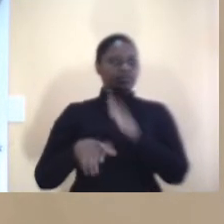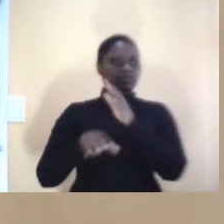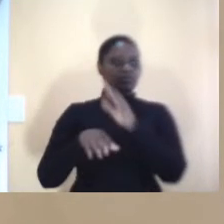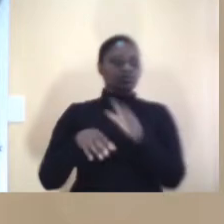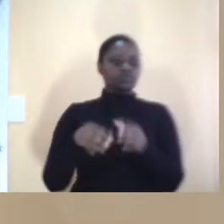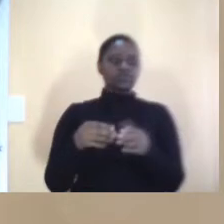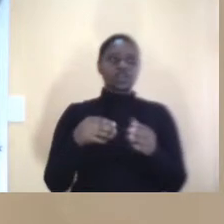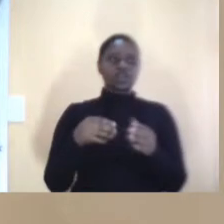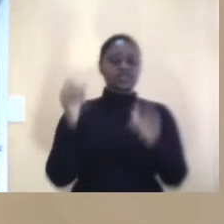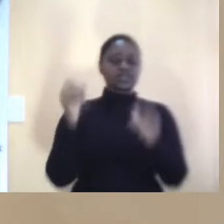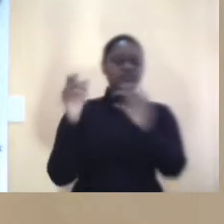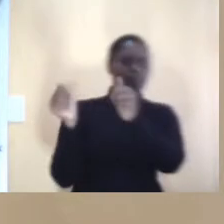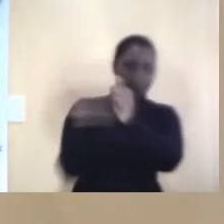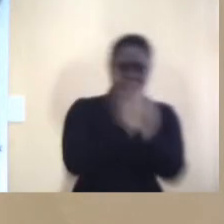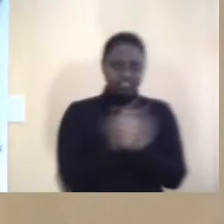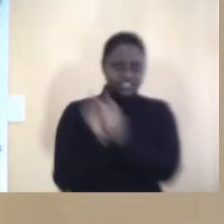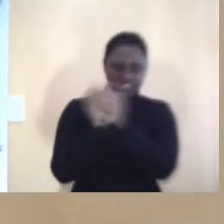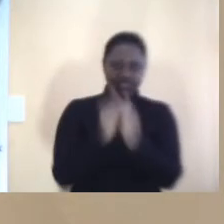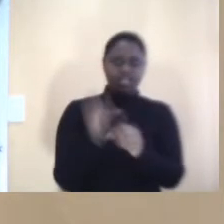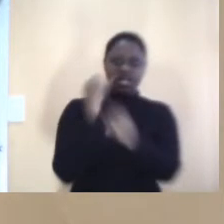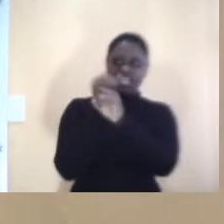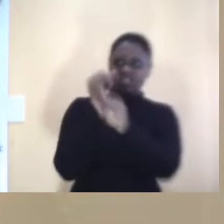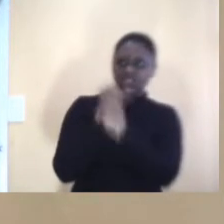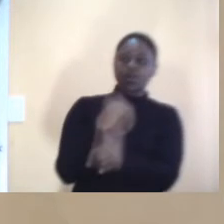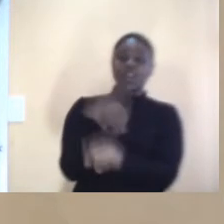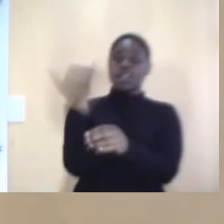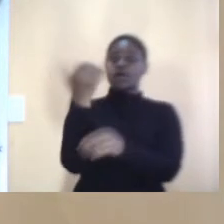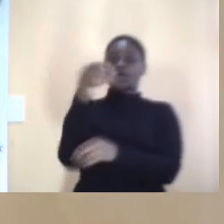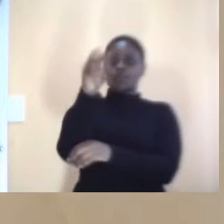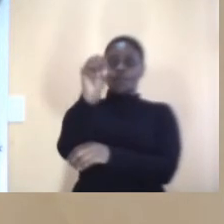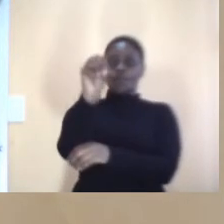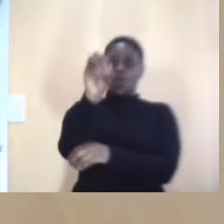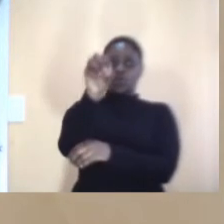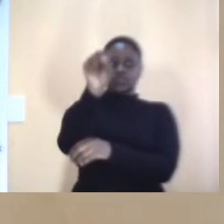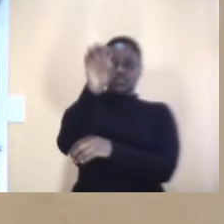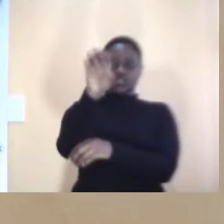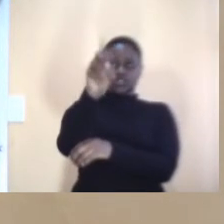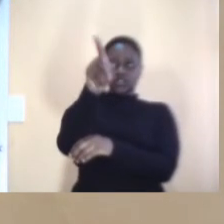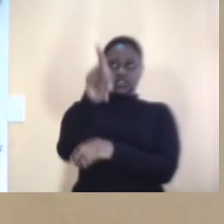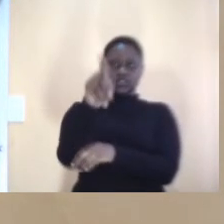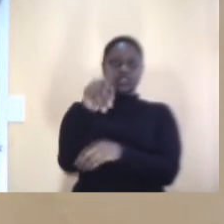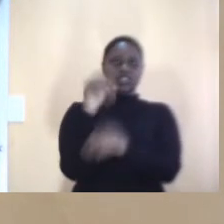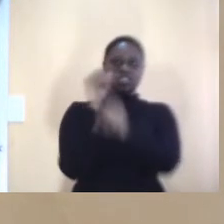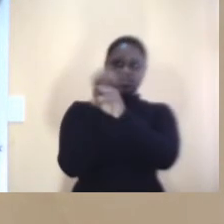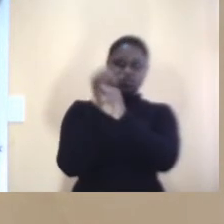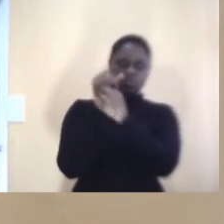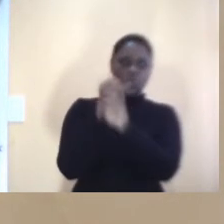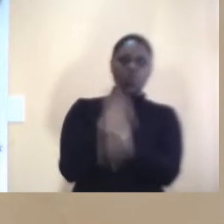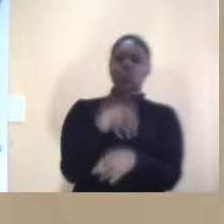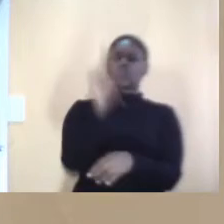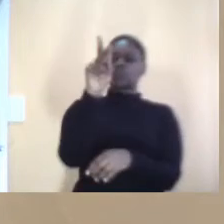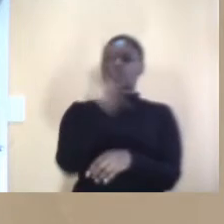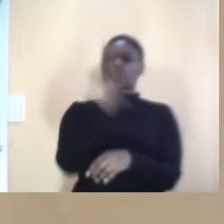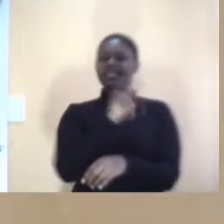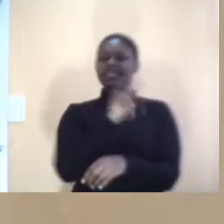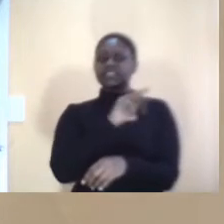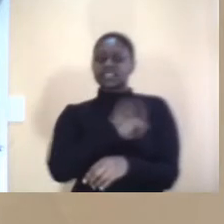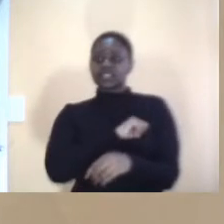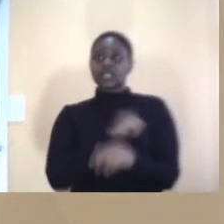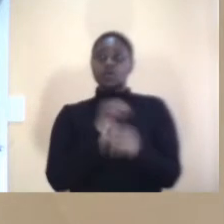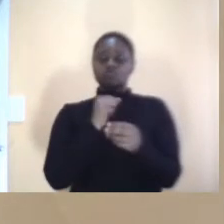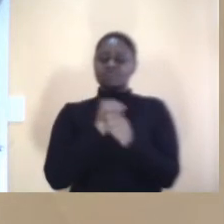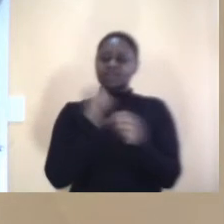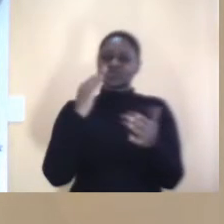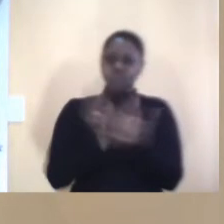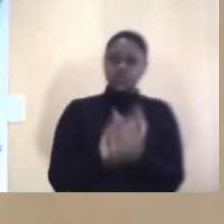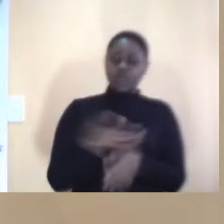the institution like Moses Kotane Institution, Moses Kotane Institute, the UKZN, and ensure that these are